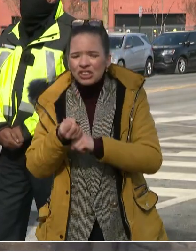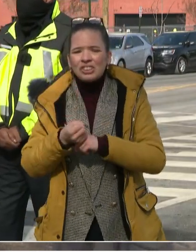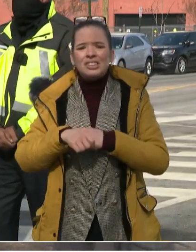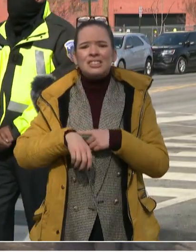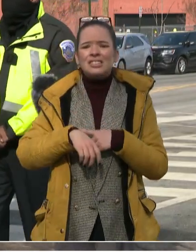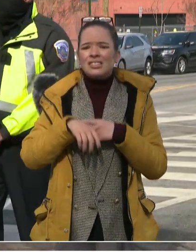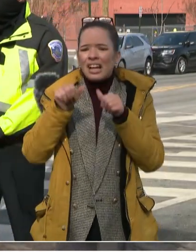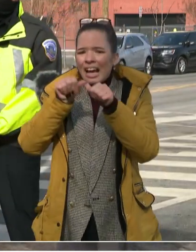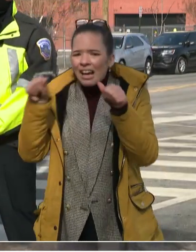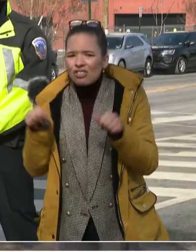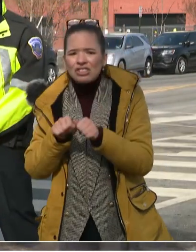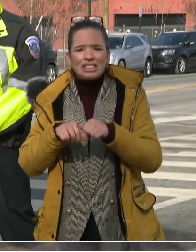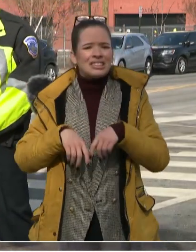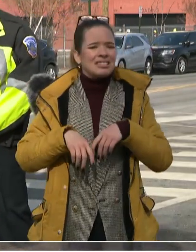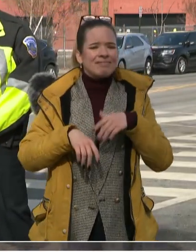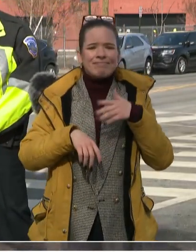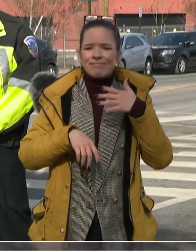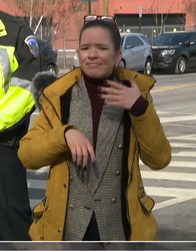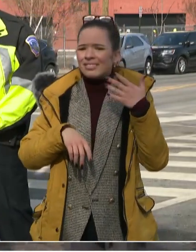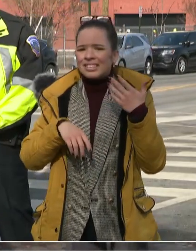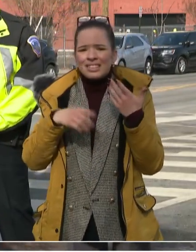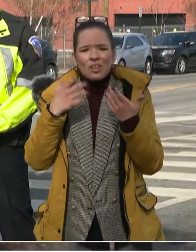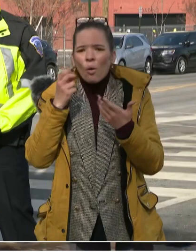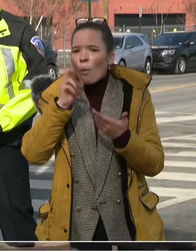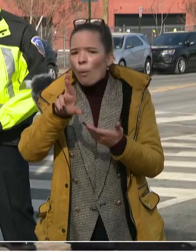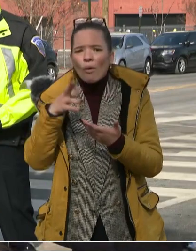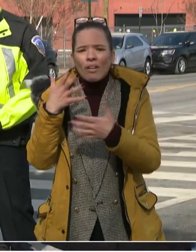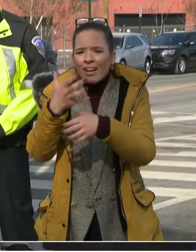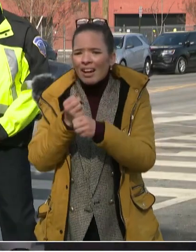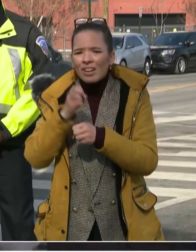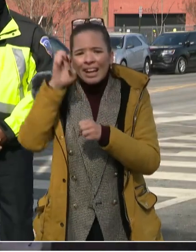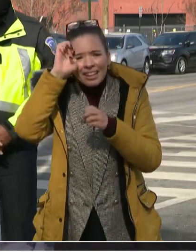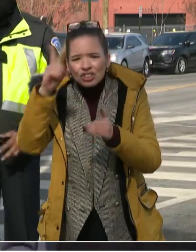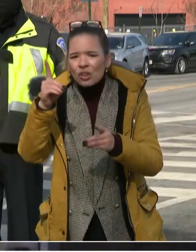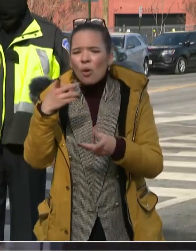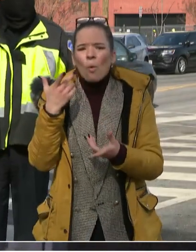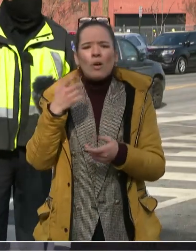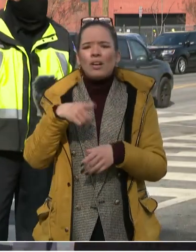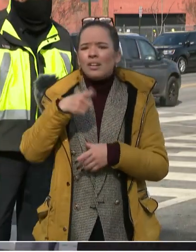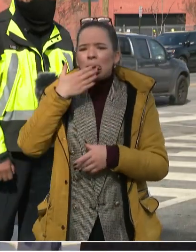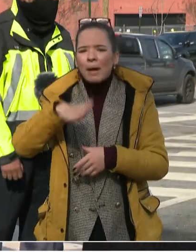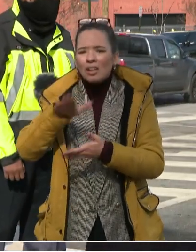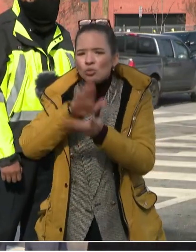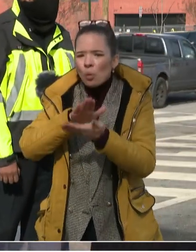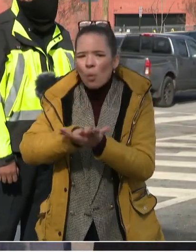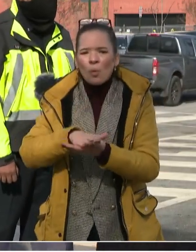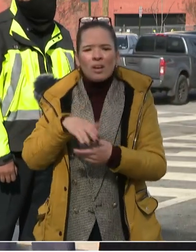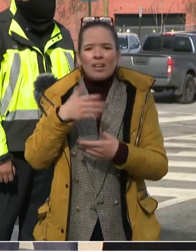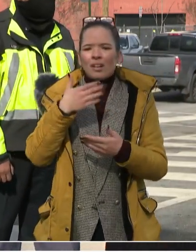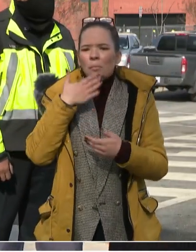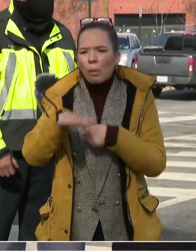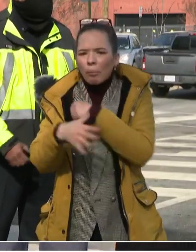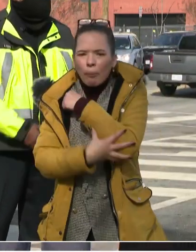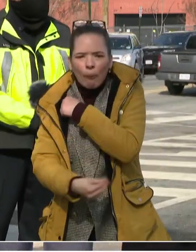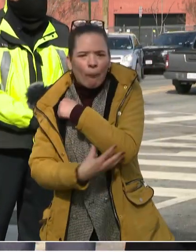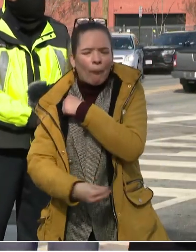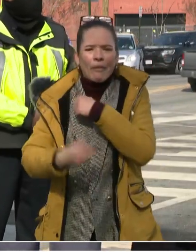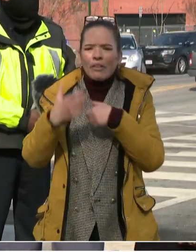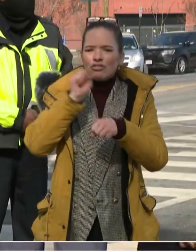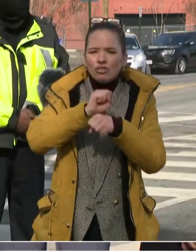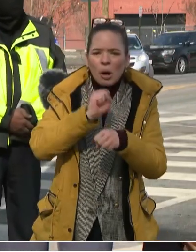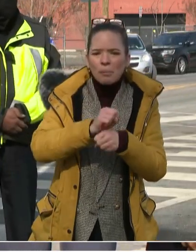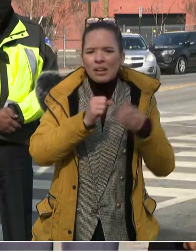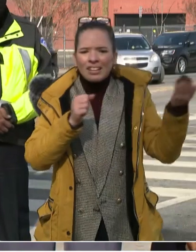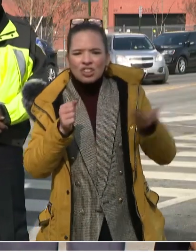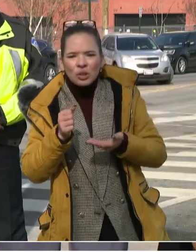getting a certain education, which is poor, and attending a poor school and getting a poor job, and then introducing your kids inside